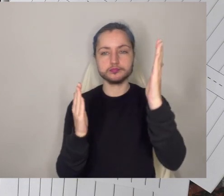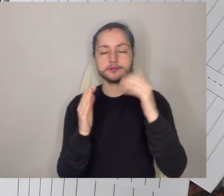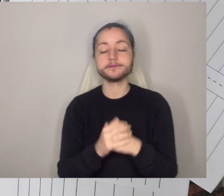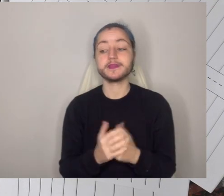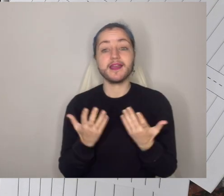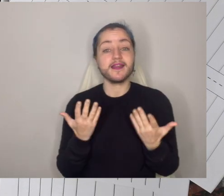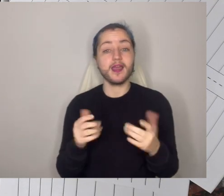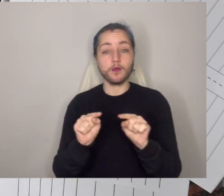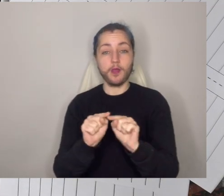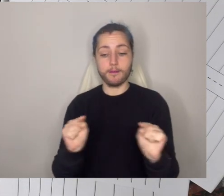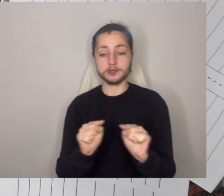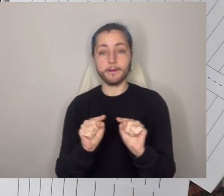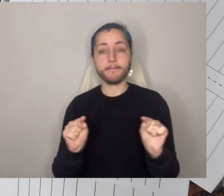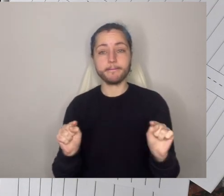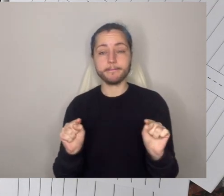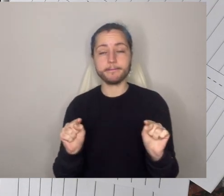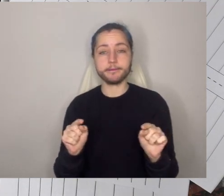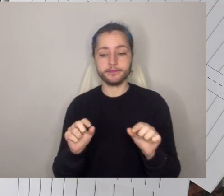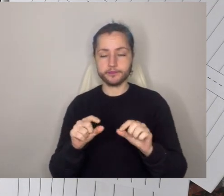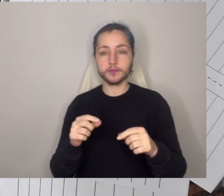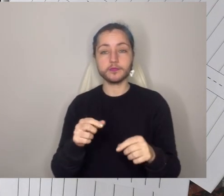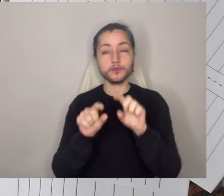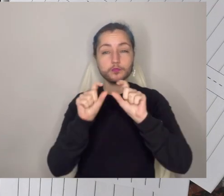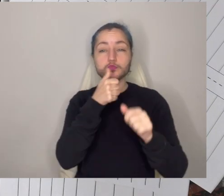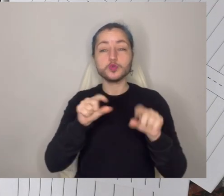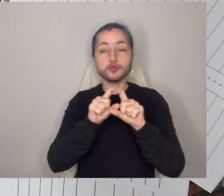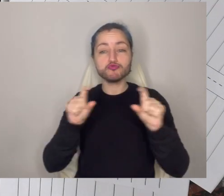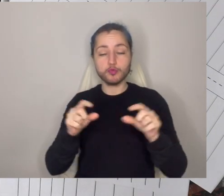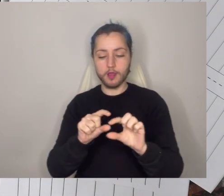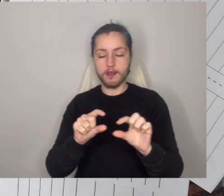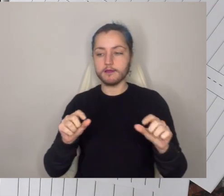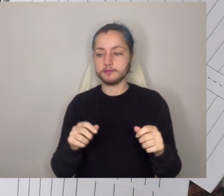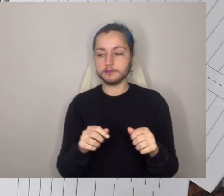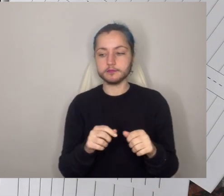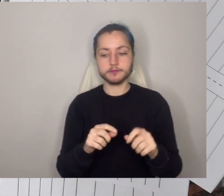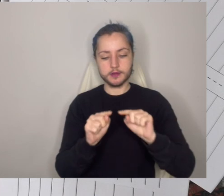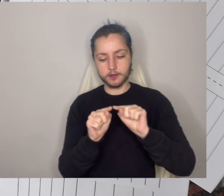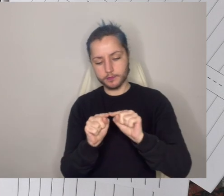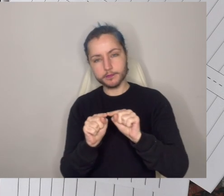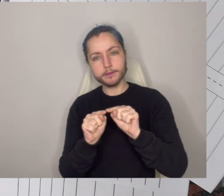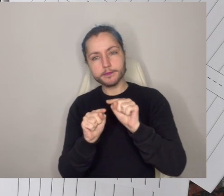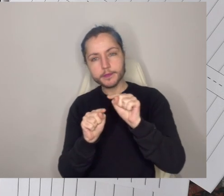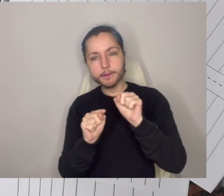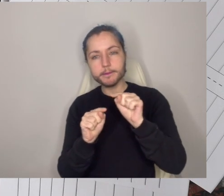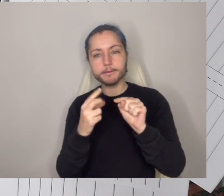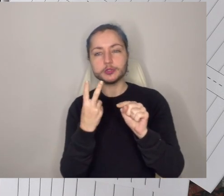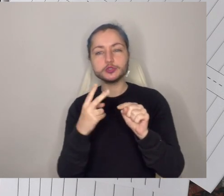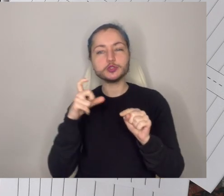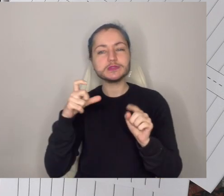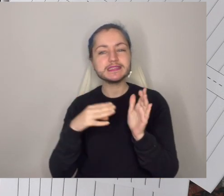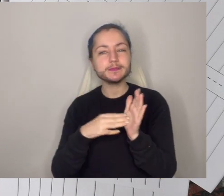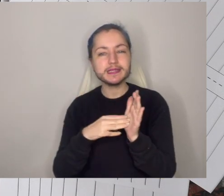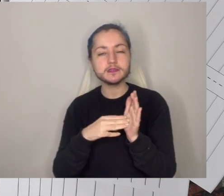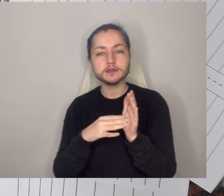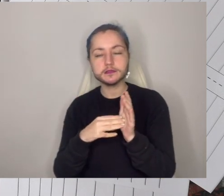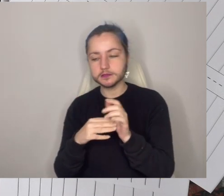on the screen. And that gives us a nice middle line. Open it out.